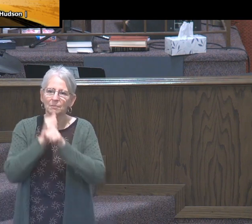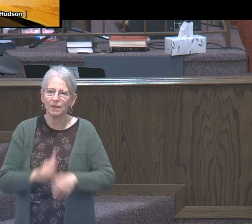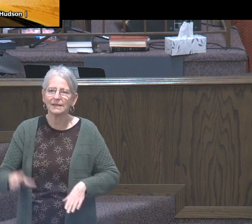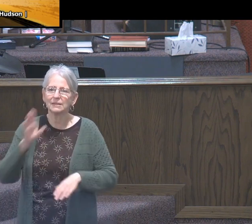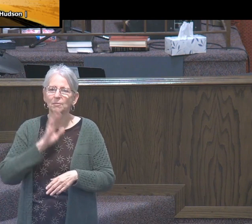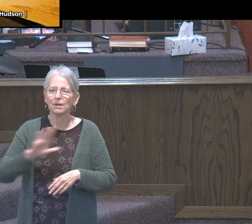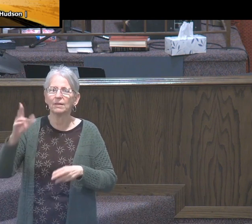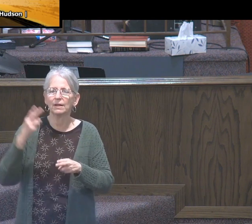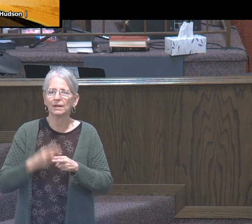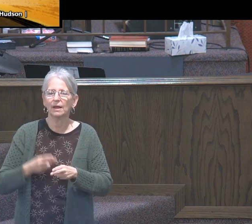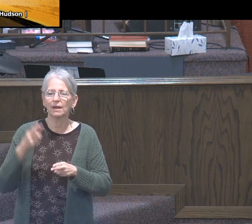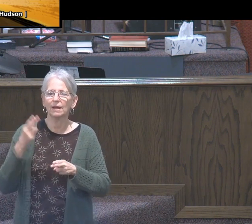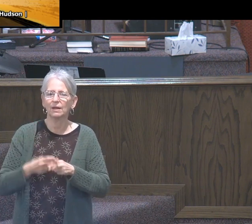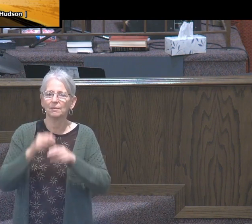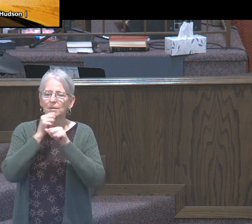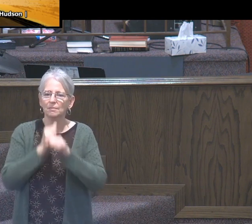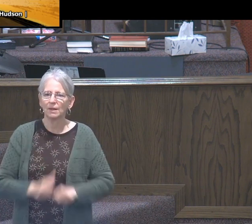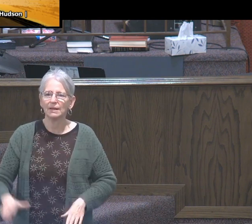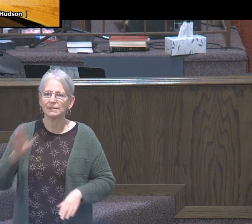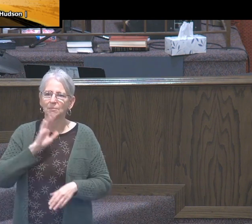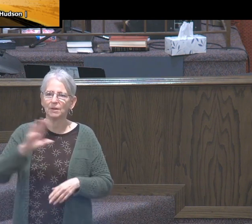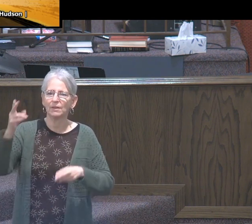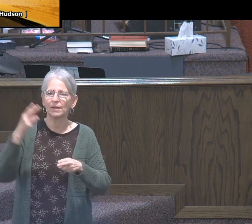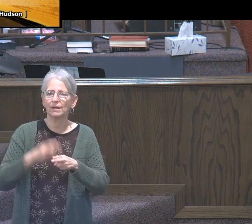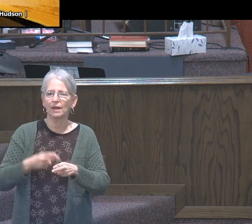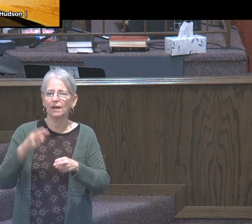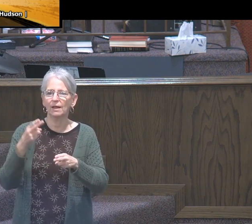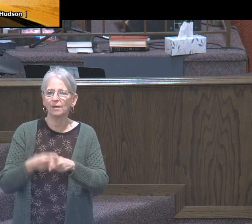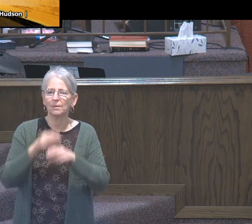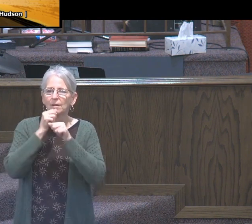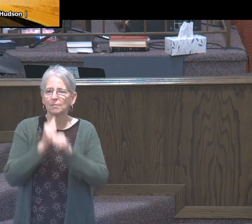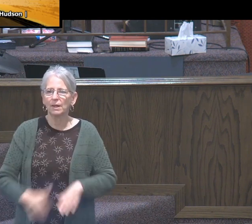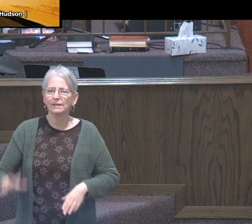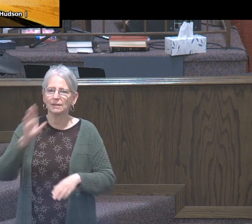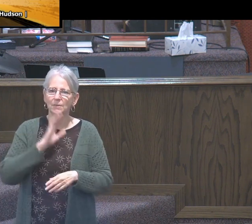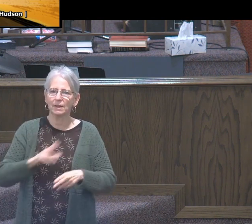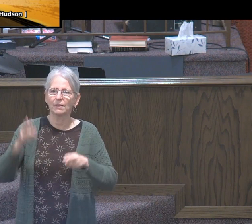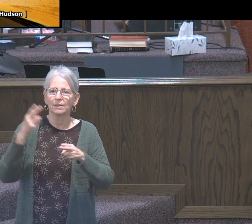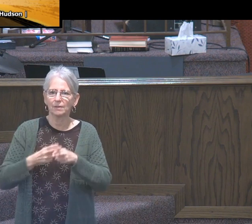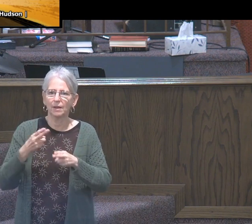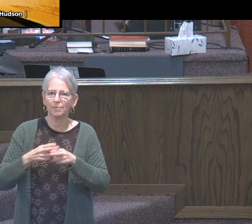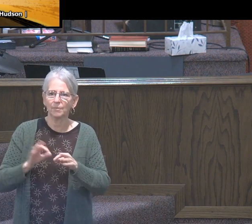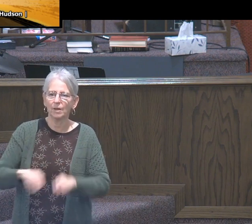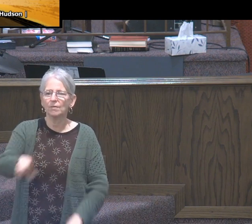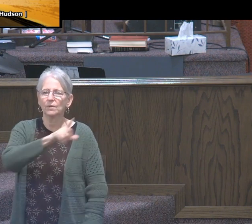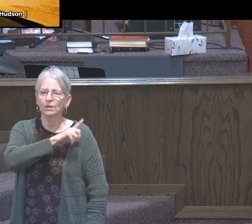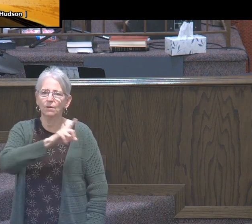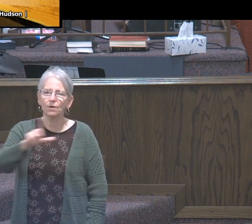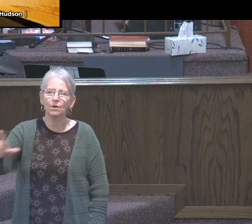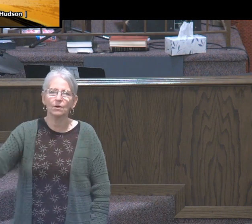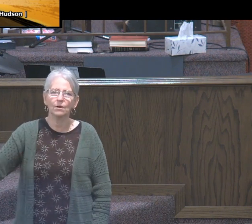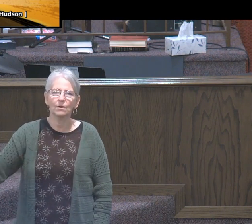Lord. Blessed be the name, blessed be the name, blessed be the name of